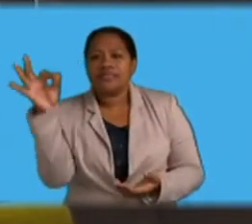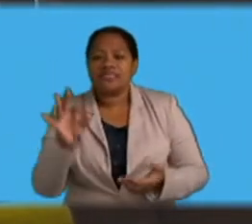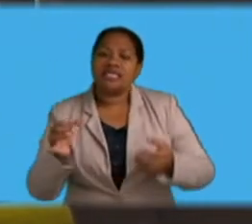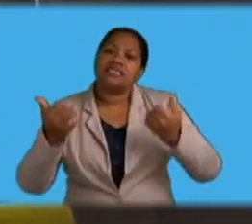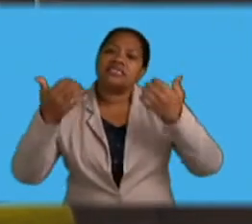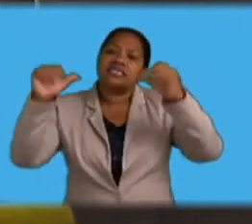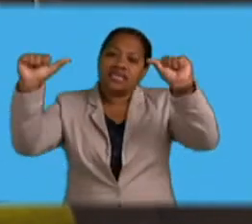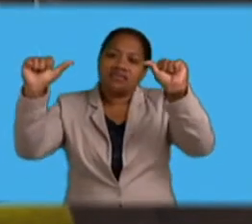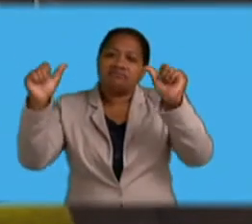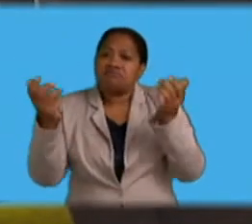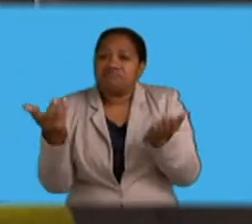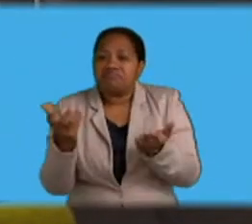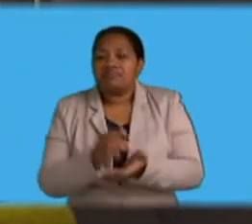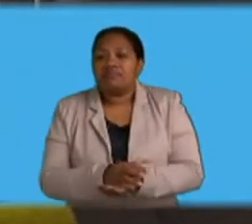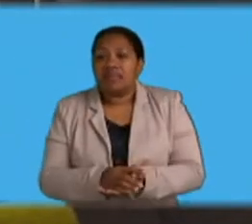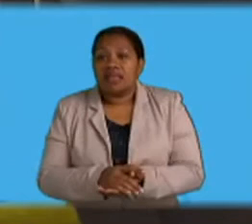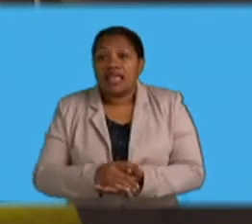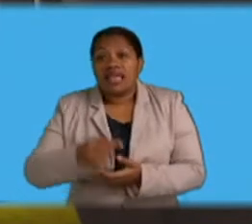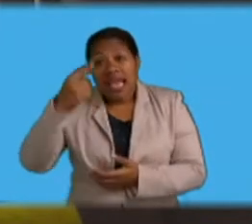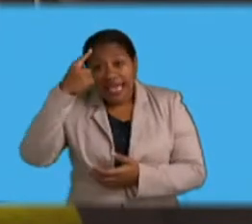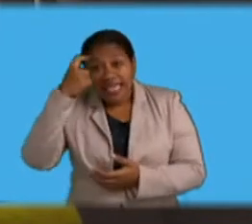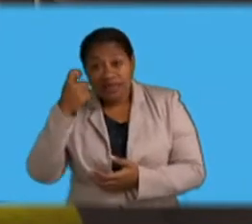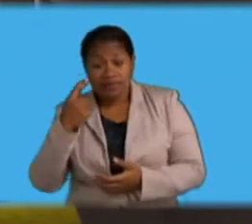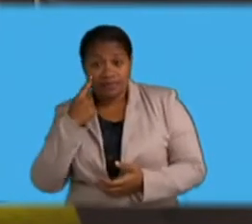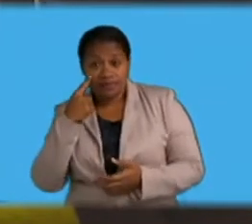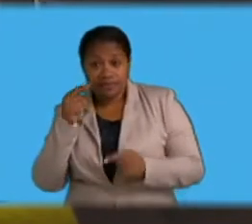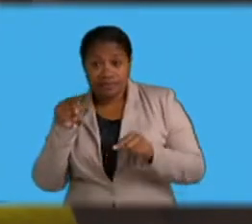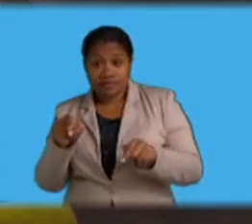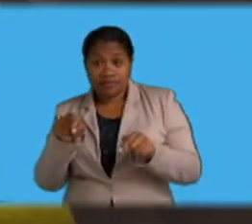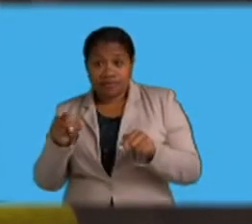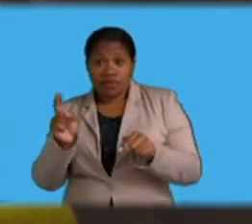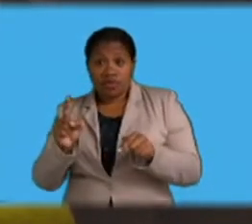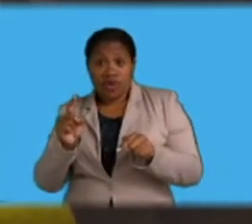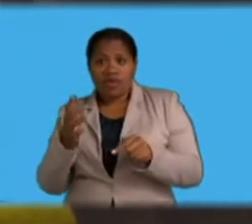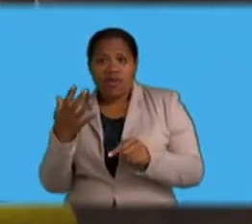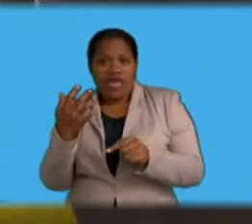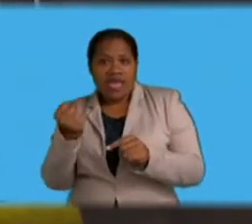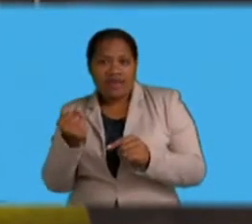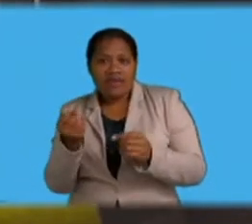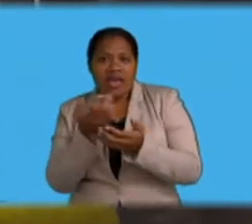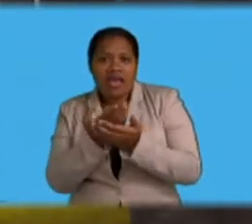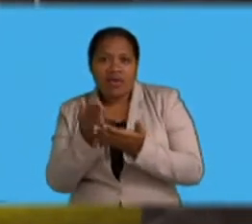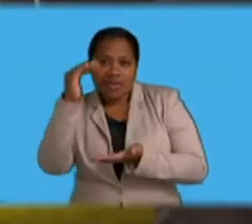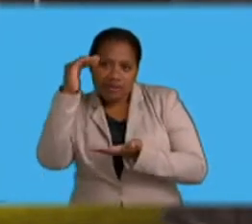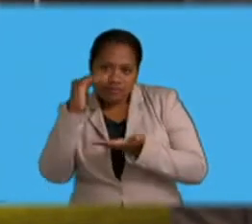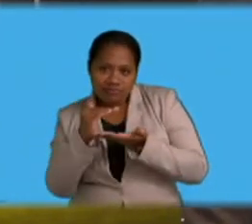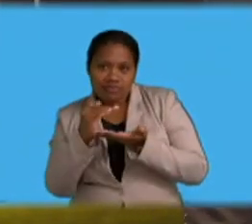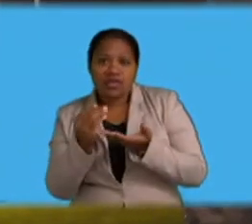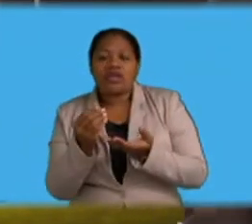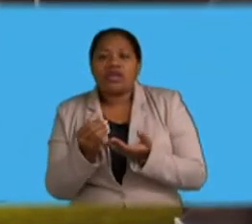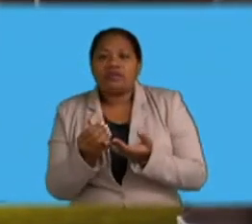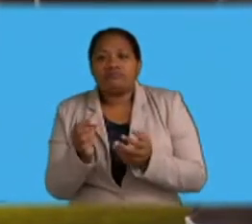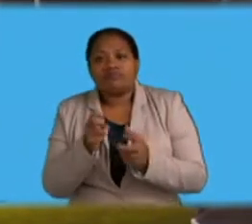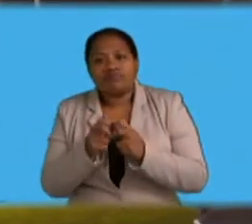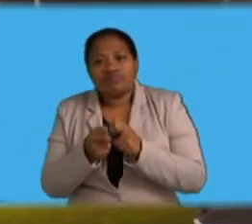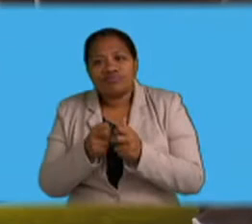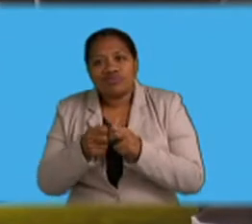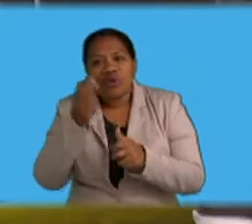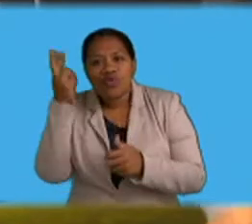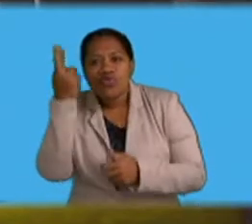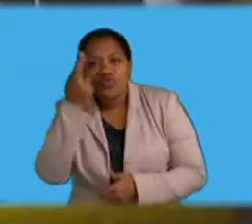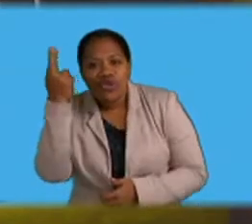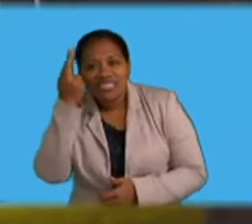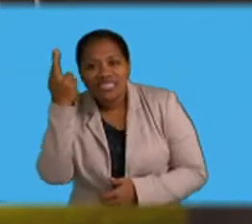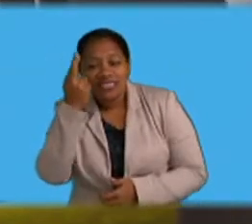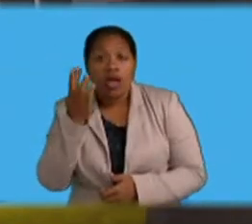success. The idea is to mitigate your risks. And the way you mitigate your risks is to say that as soon as a problem is